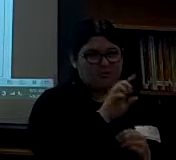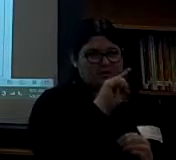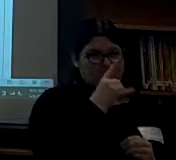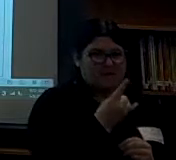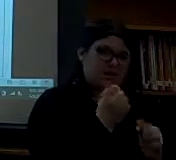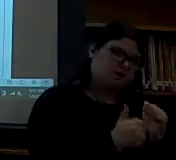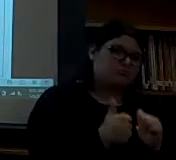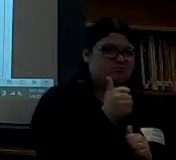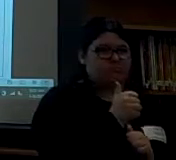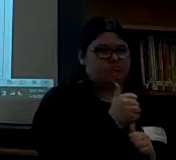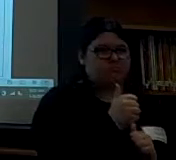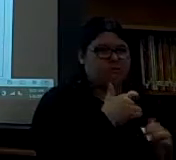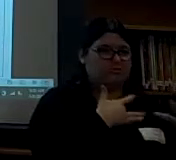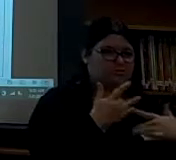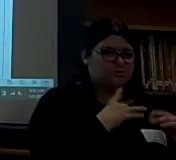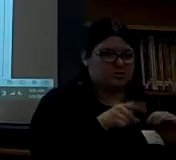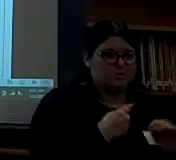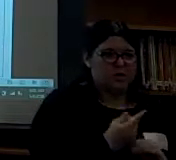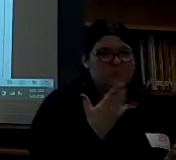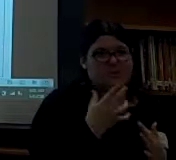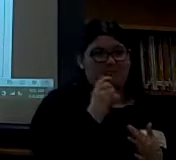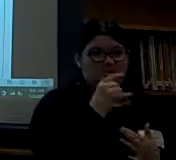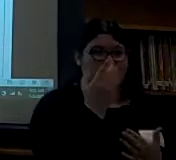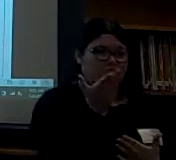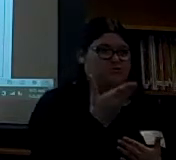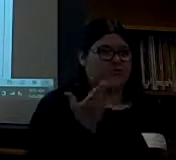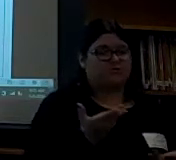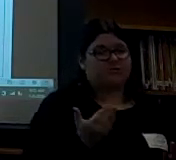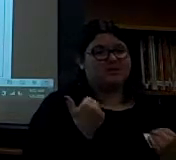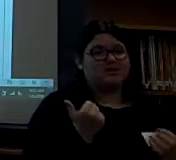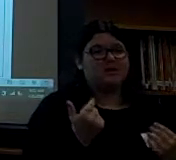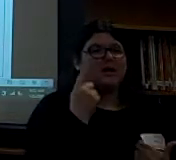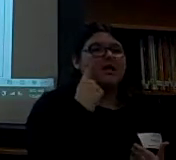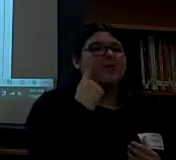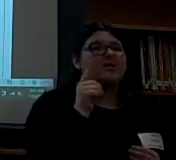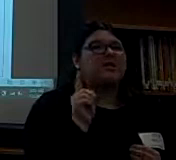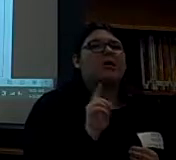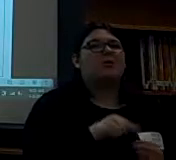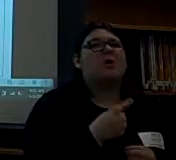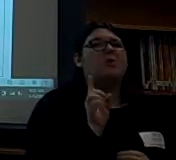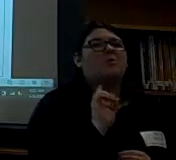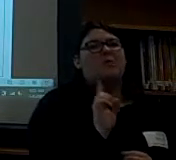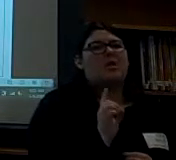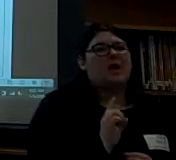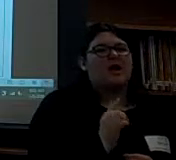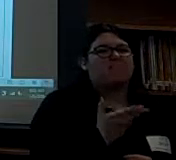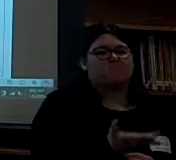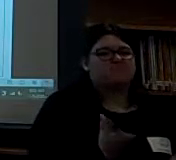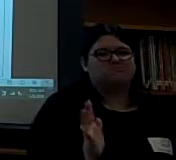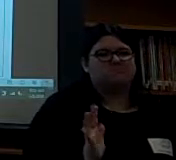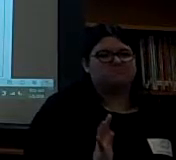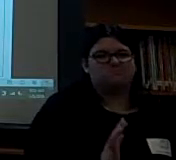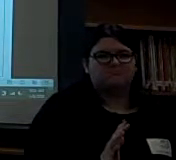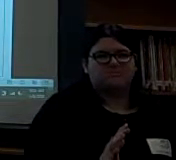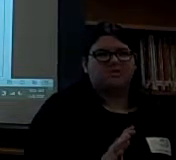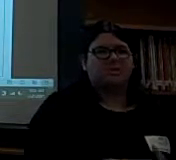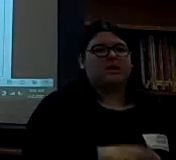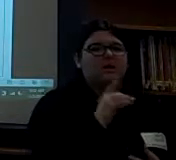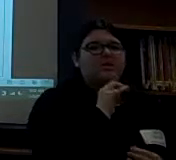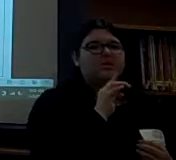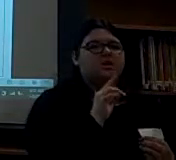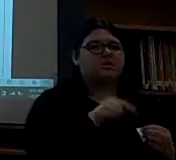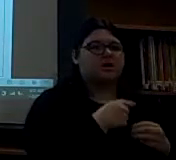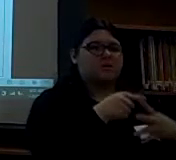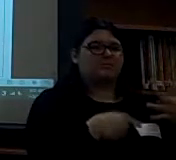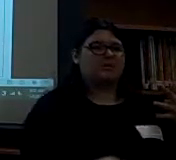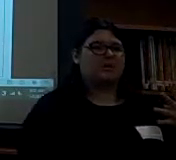about, the child maybe that brought you here today, and think about where they may be. And the when I talk about these, I use